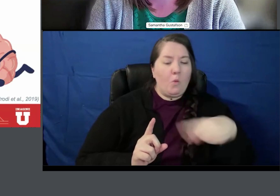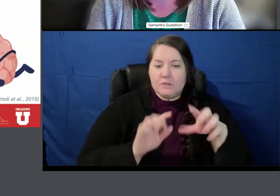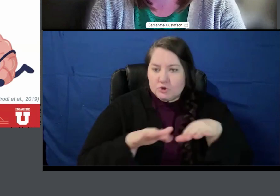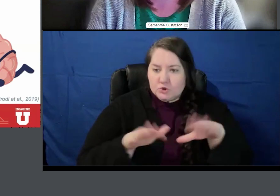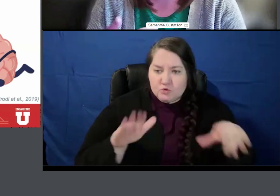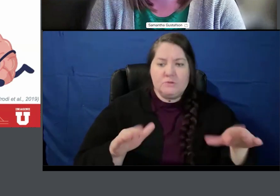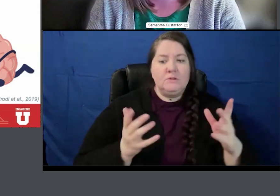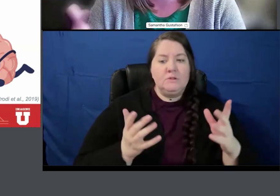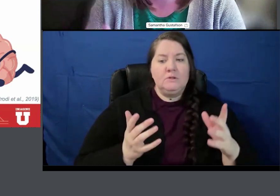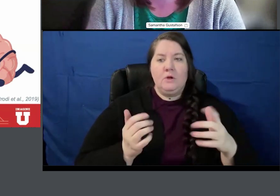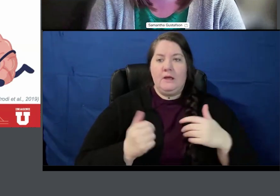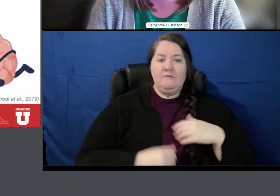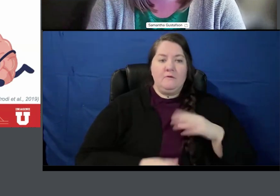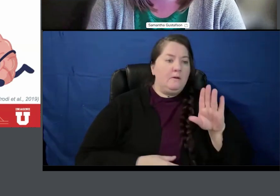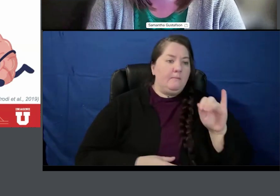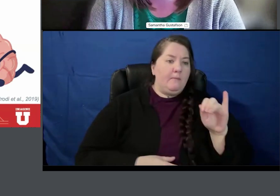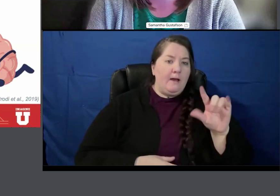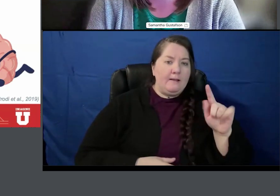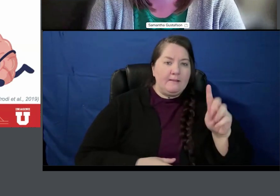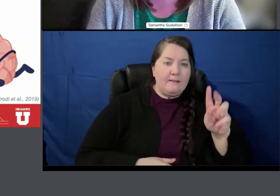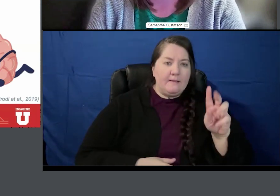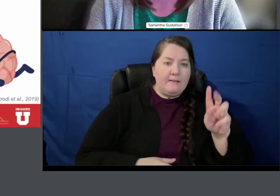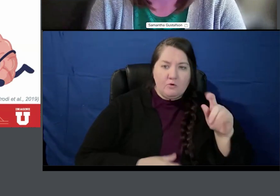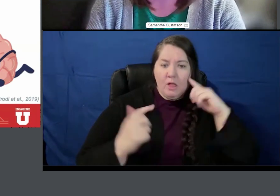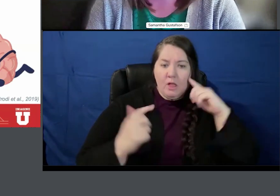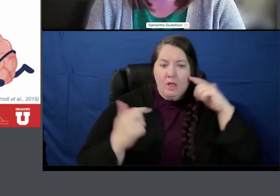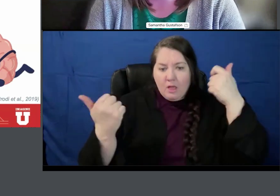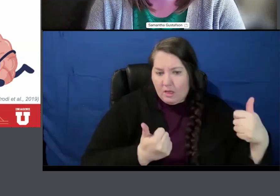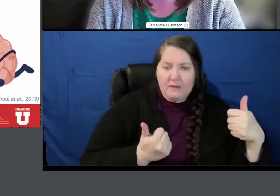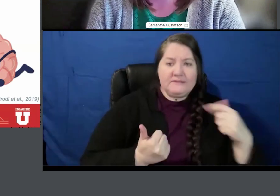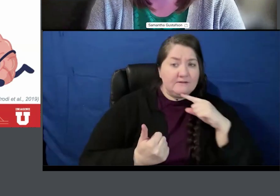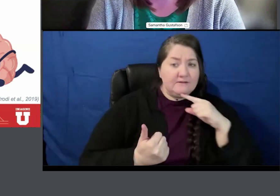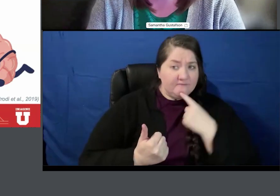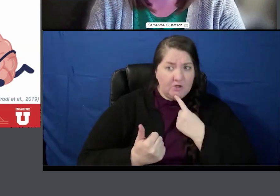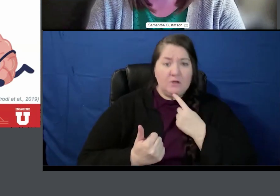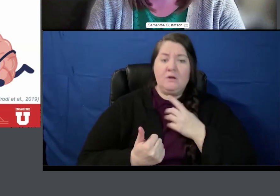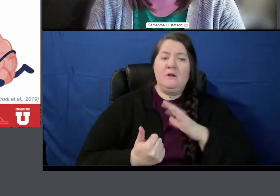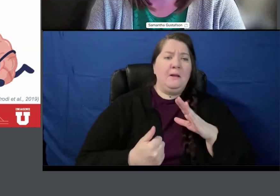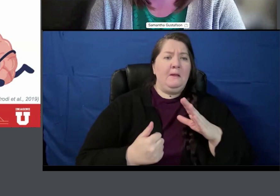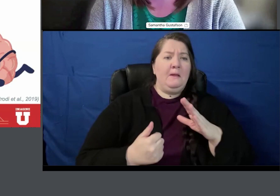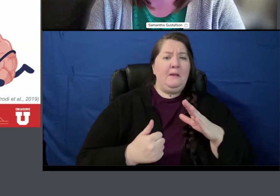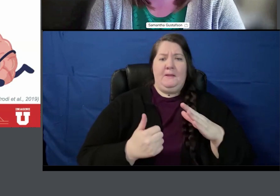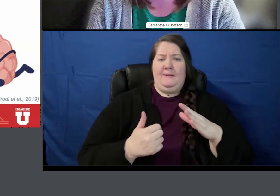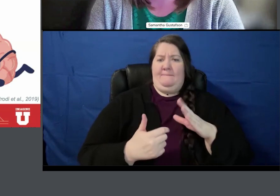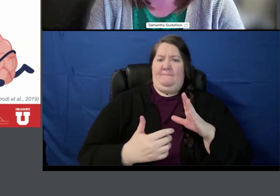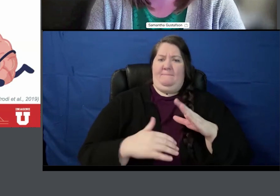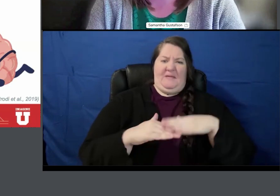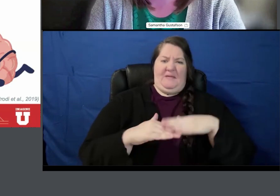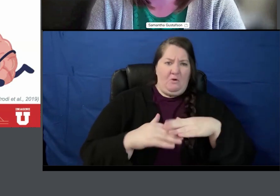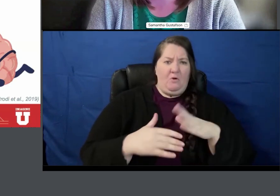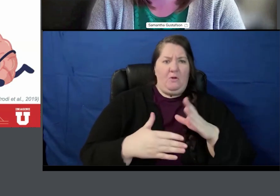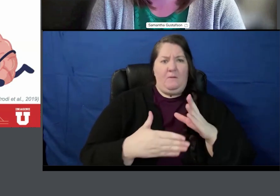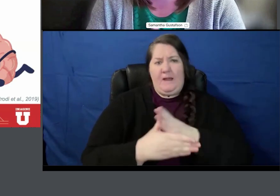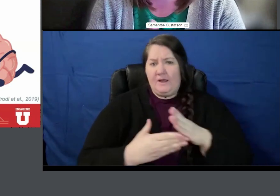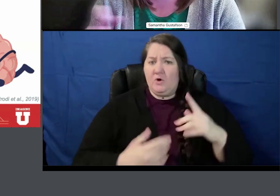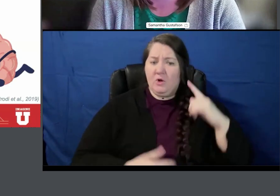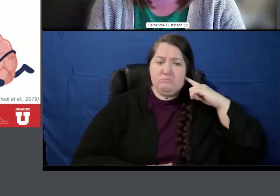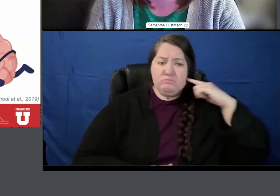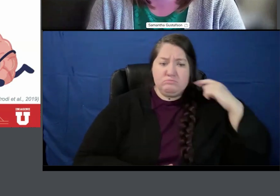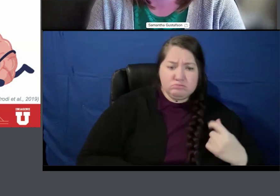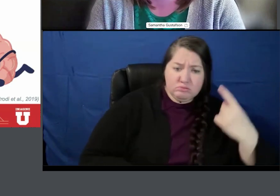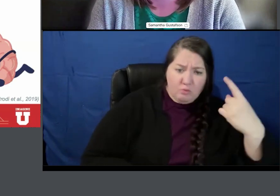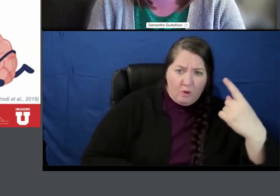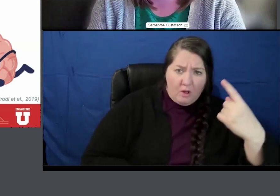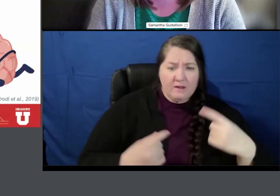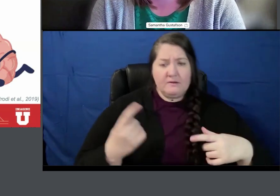have bilateral severe to profound hearing loss. These are also minimal mild losses, unilateral losses. So this is all children